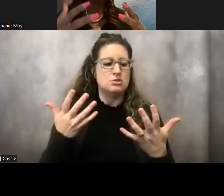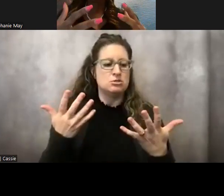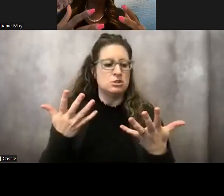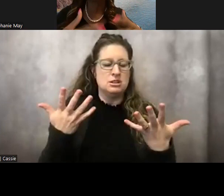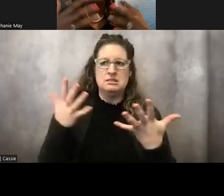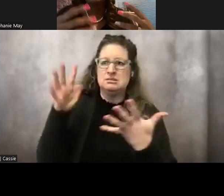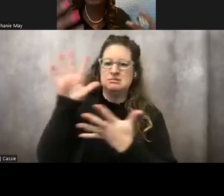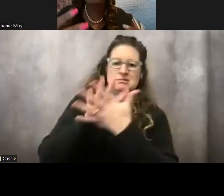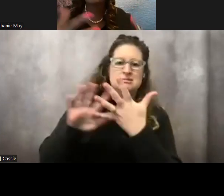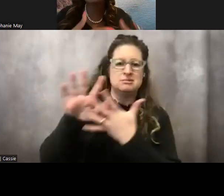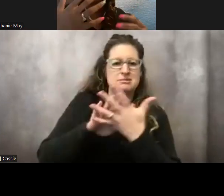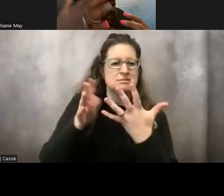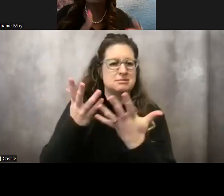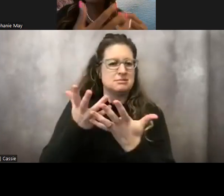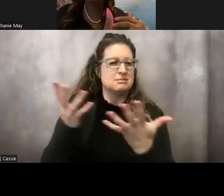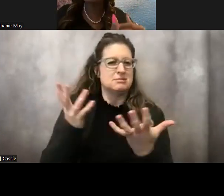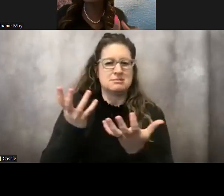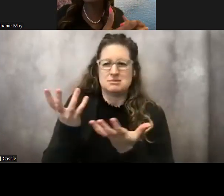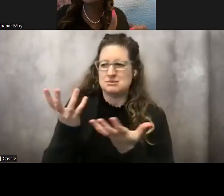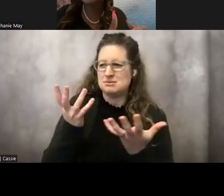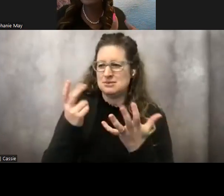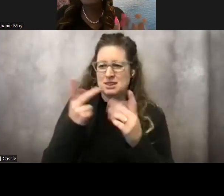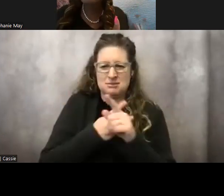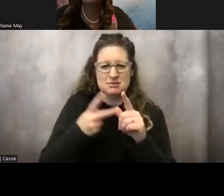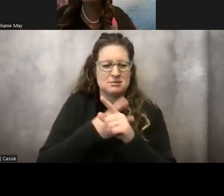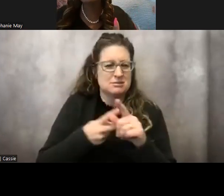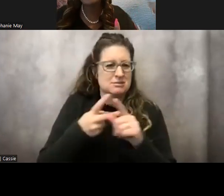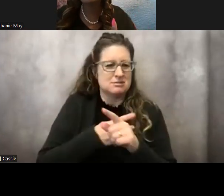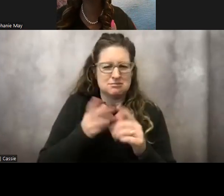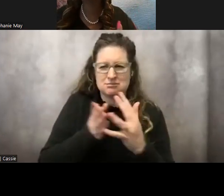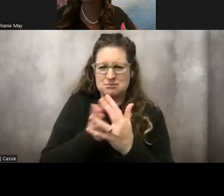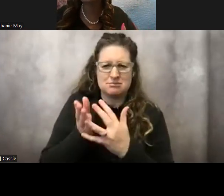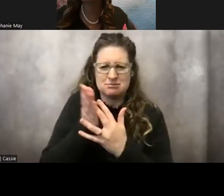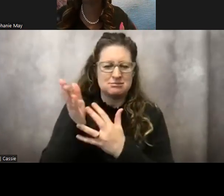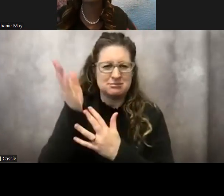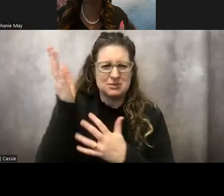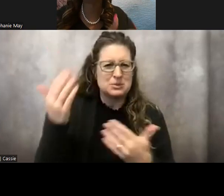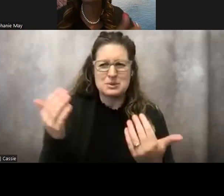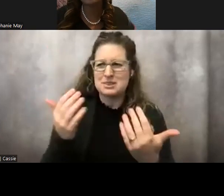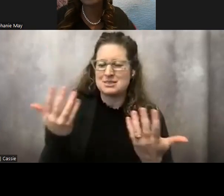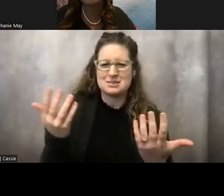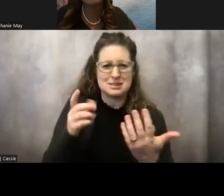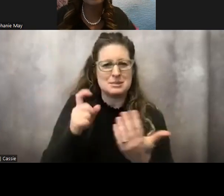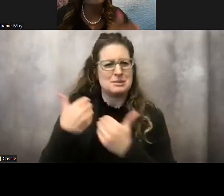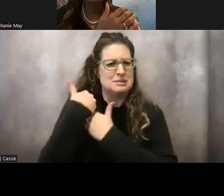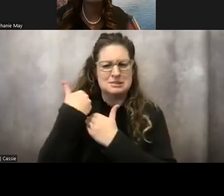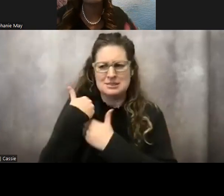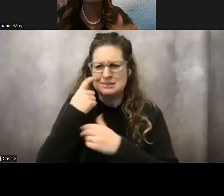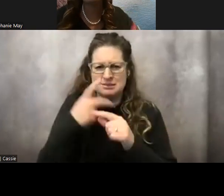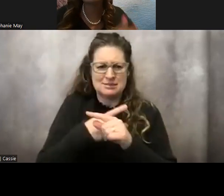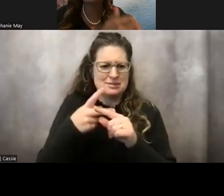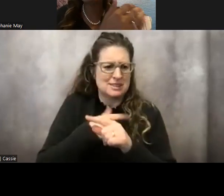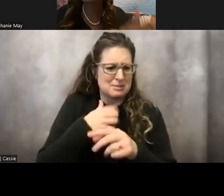or it's like a cloud that you have to go through to really figure out how you're getting the right resources,